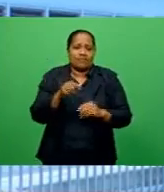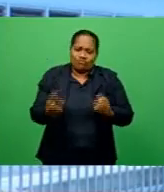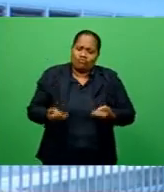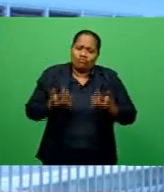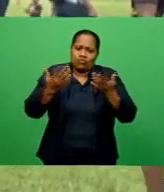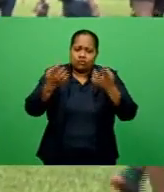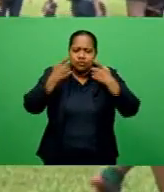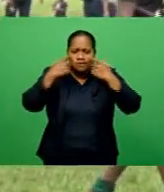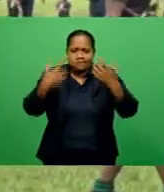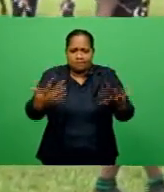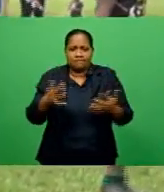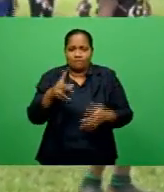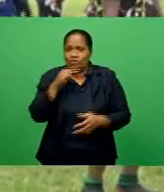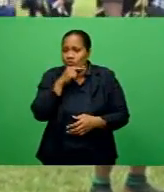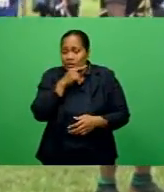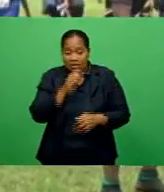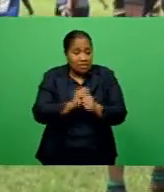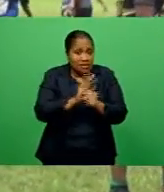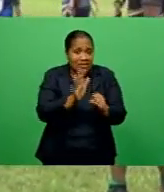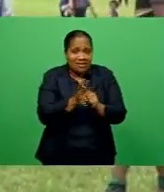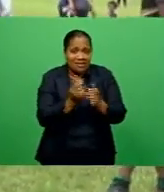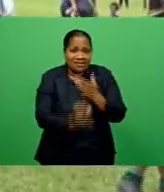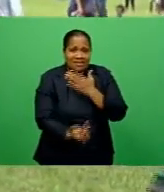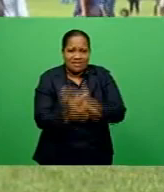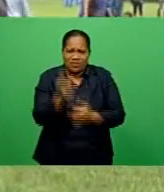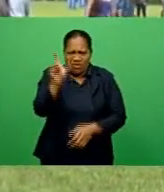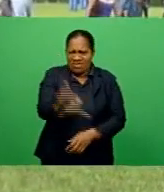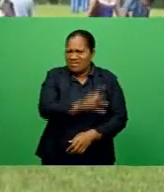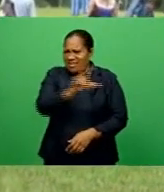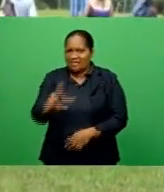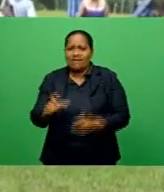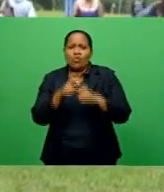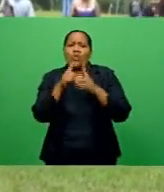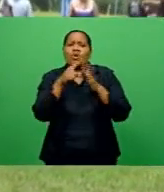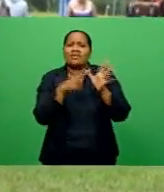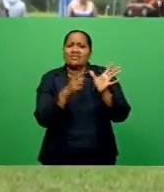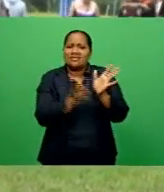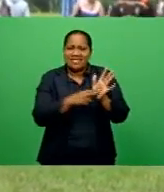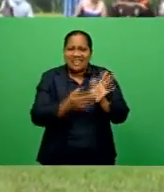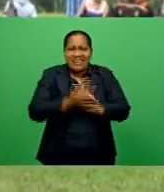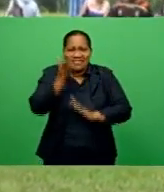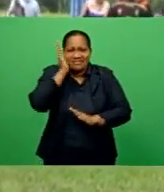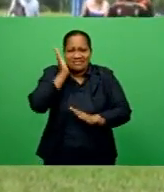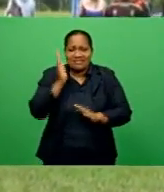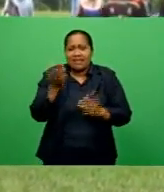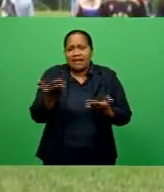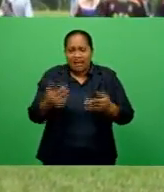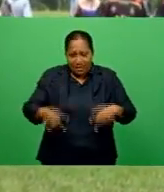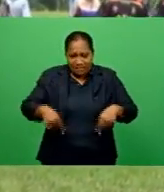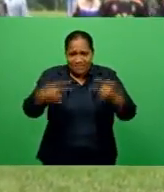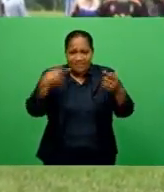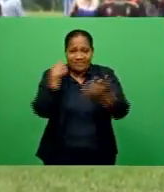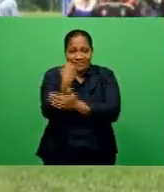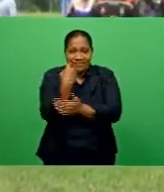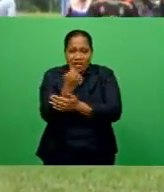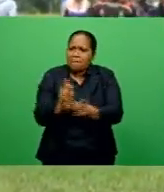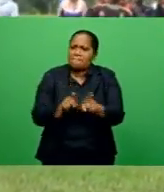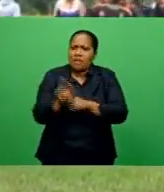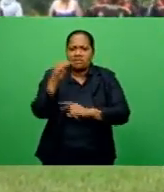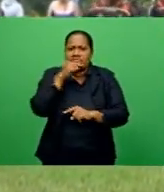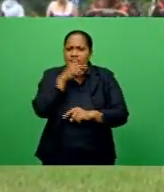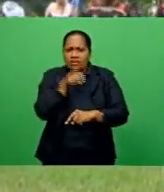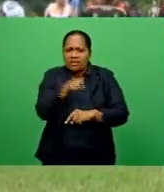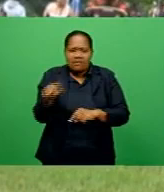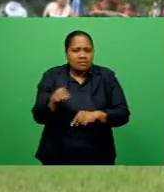for the boys. Due to COVID-19 and the cancelling of the Dean's competition, most of the boys were not able to expose